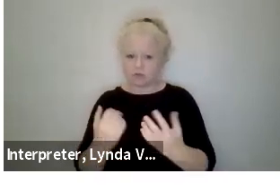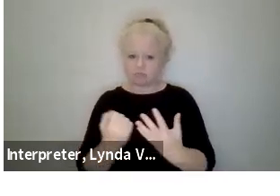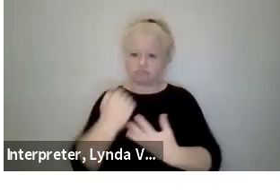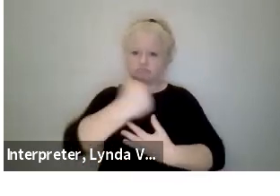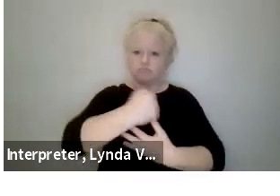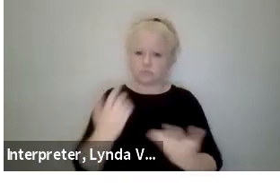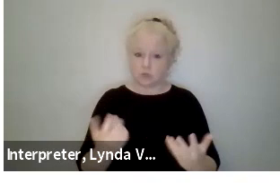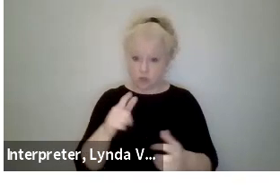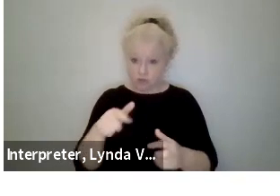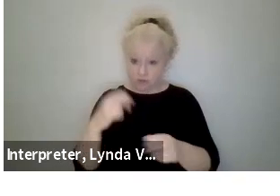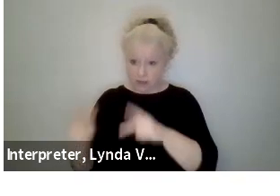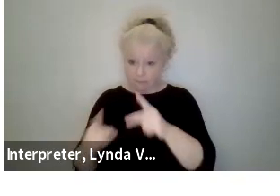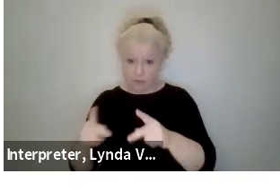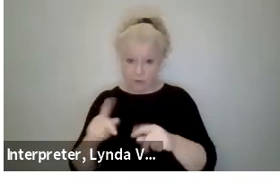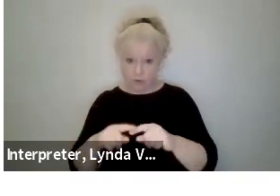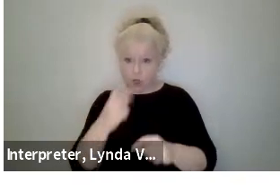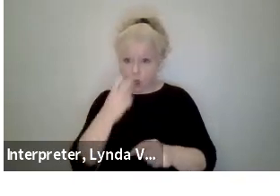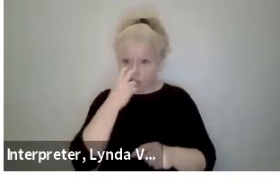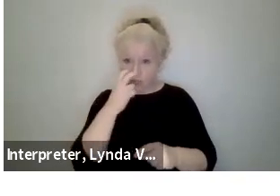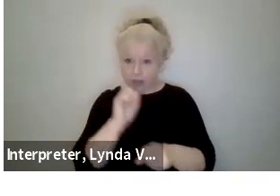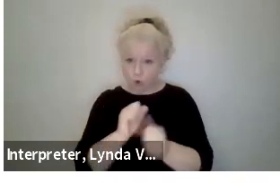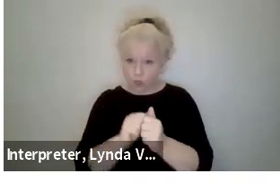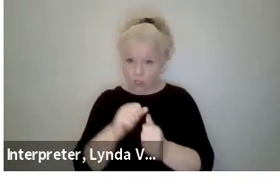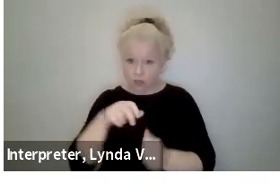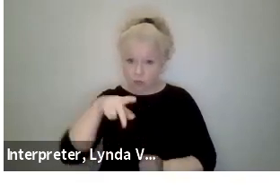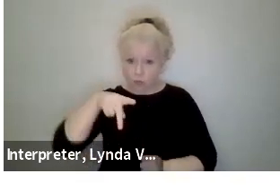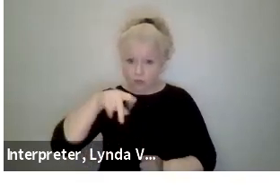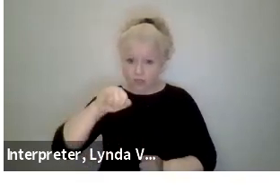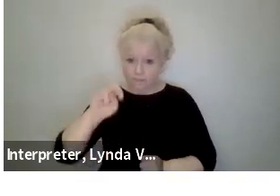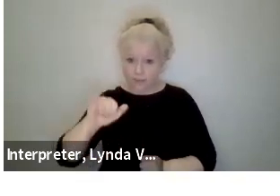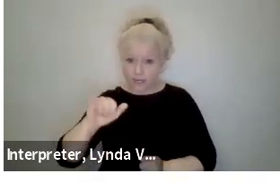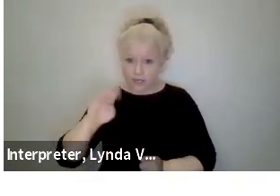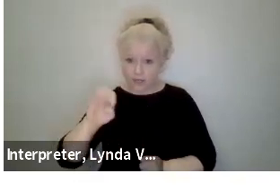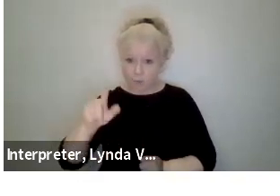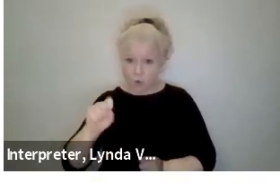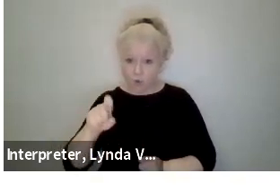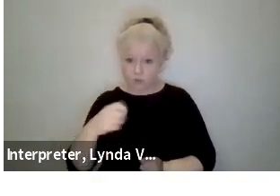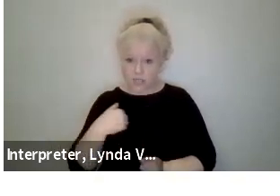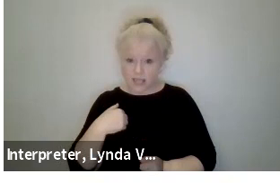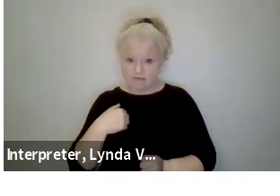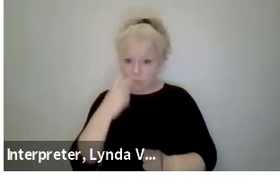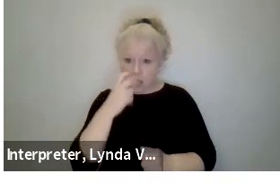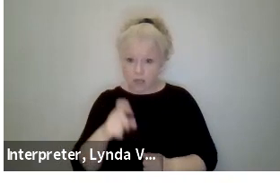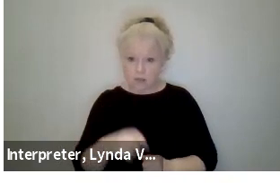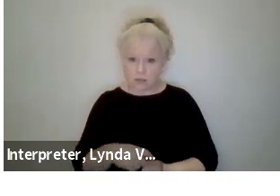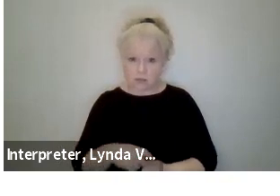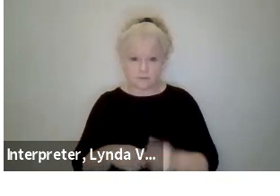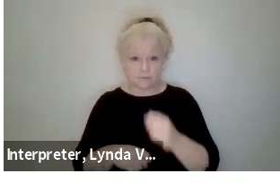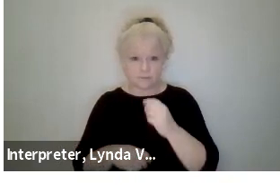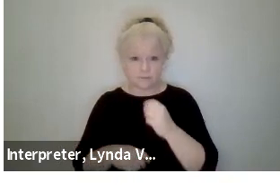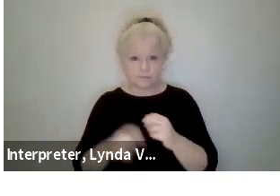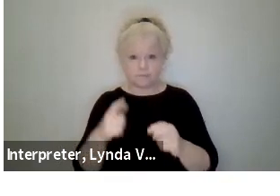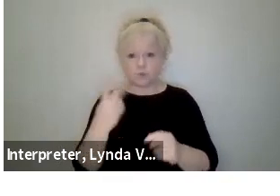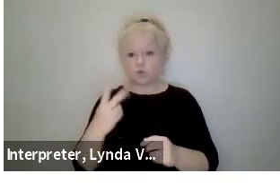you have any persons who are blind working in your company? So Nate and Adam had to jump off